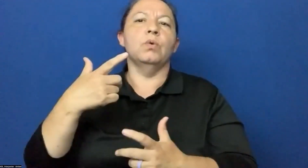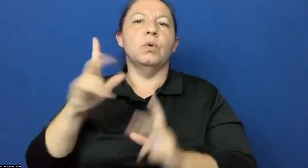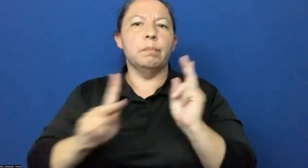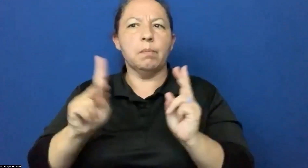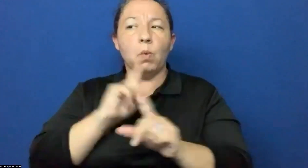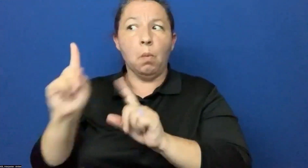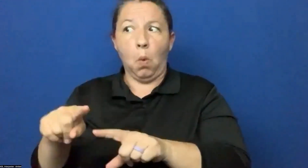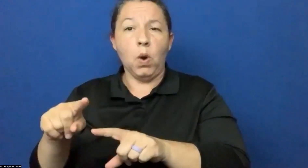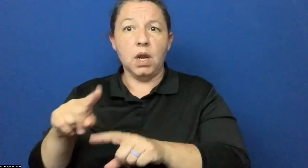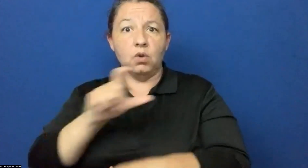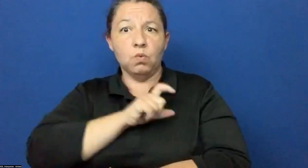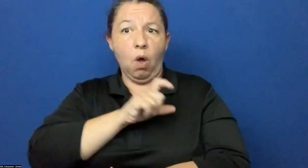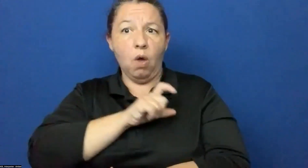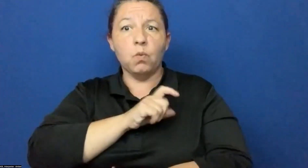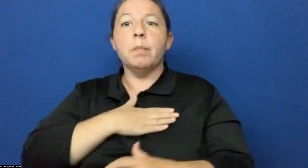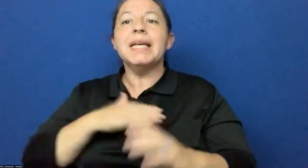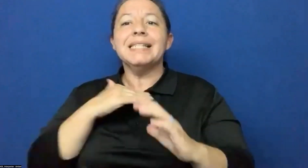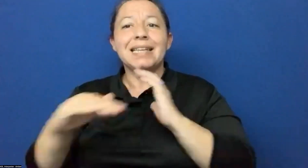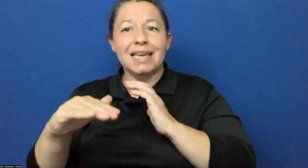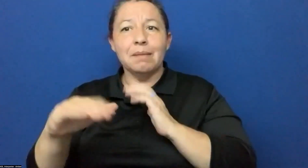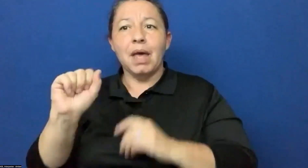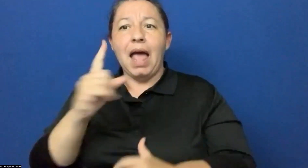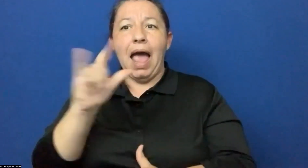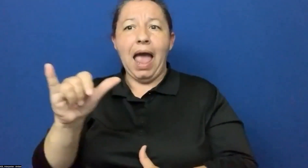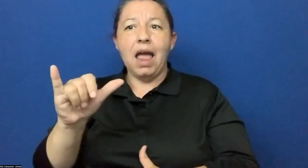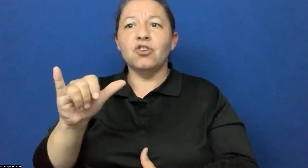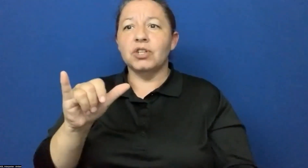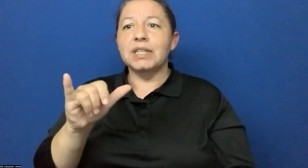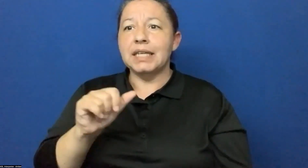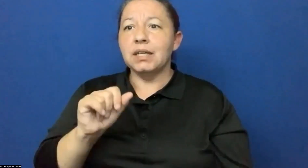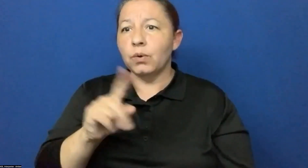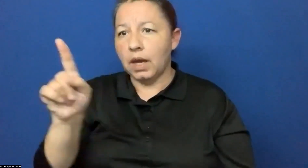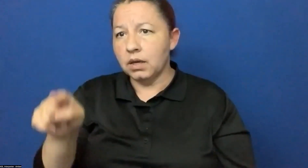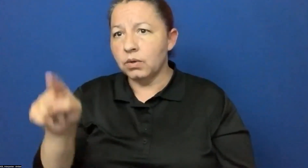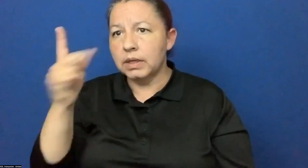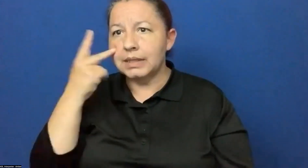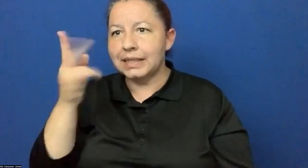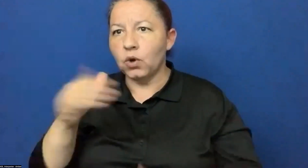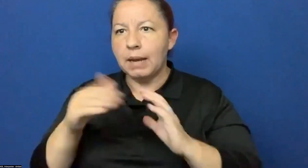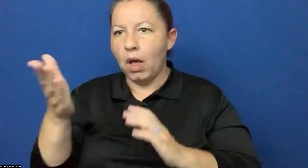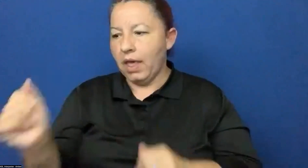please email Ashley Zubek at, and then they have their email there.